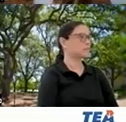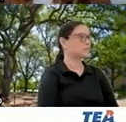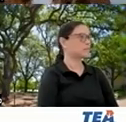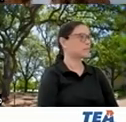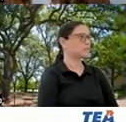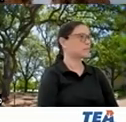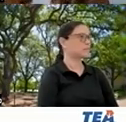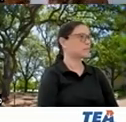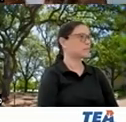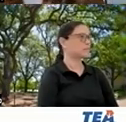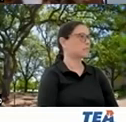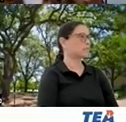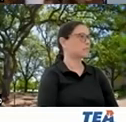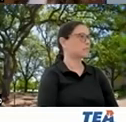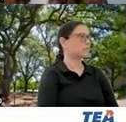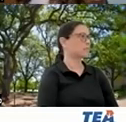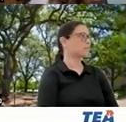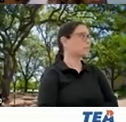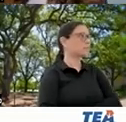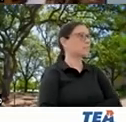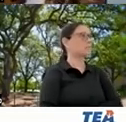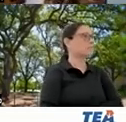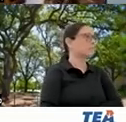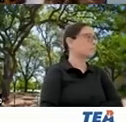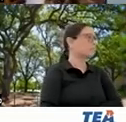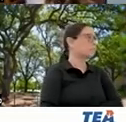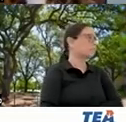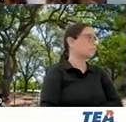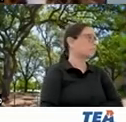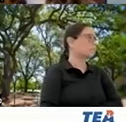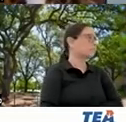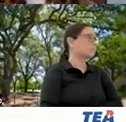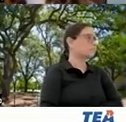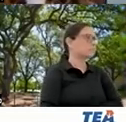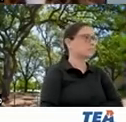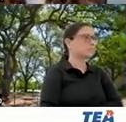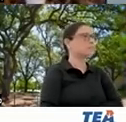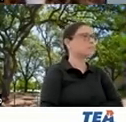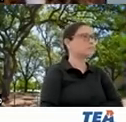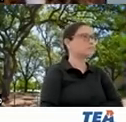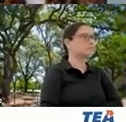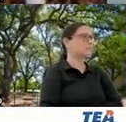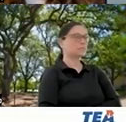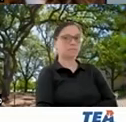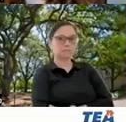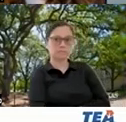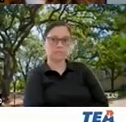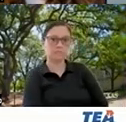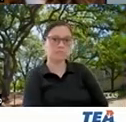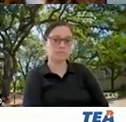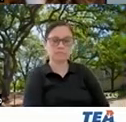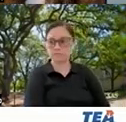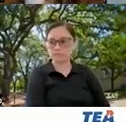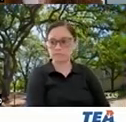accessible, high quality childcare. That's very similar to something that's on the last board, right? But a